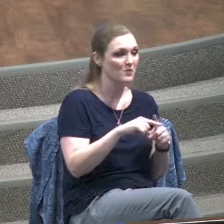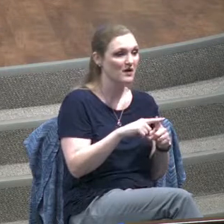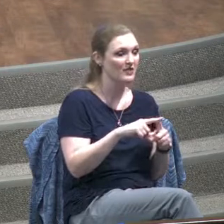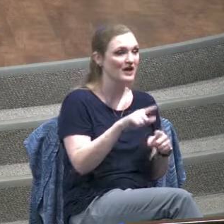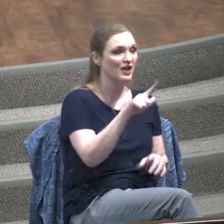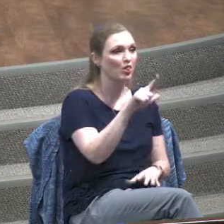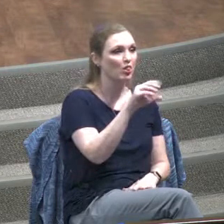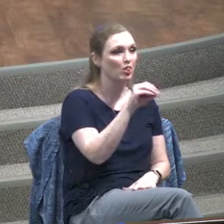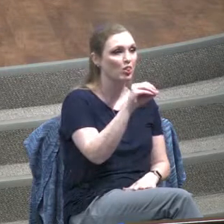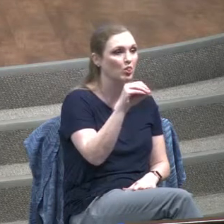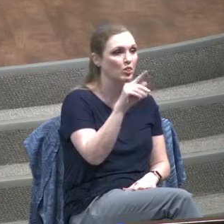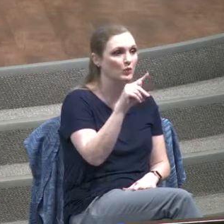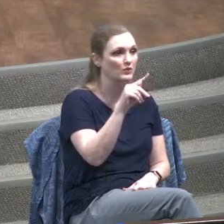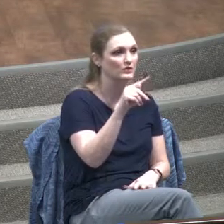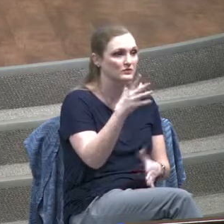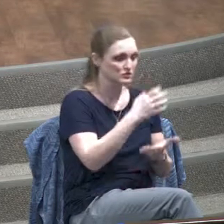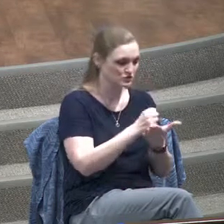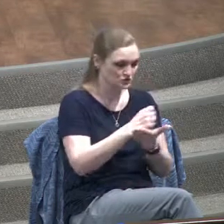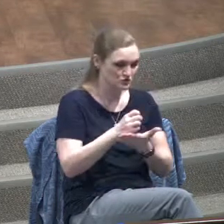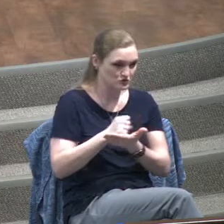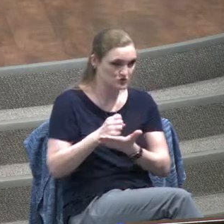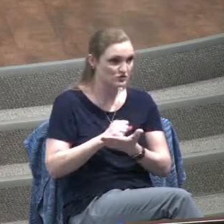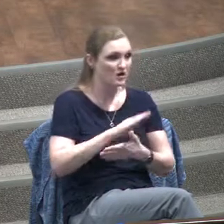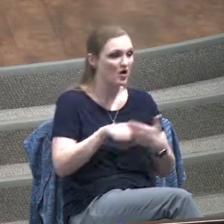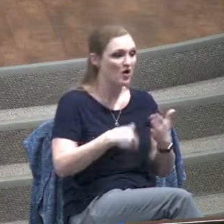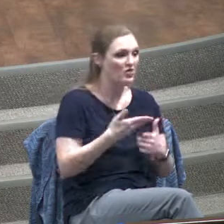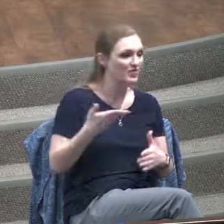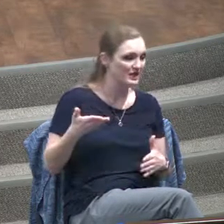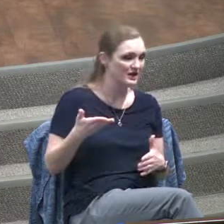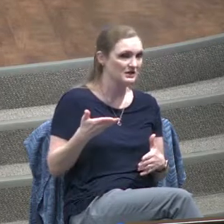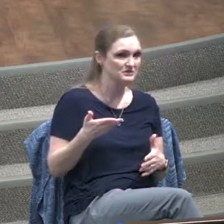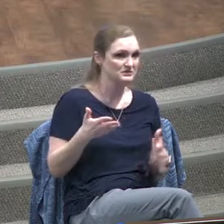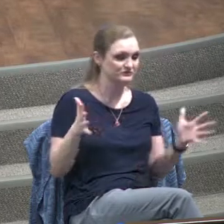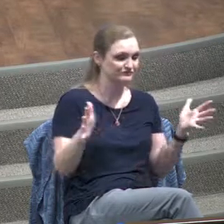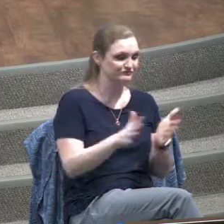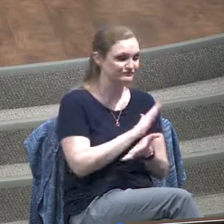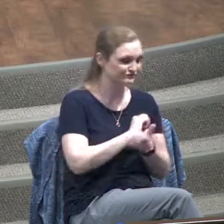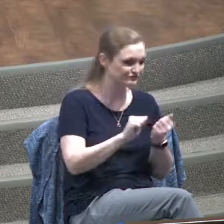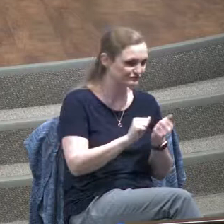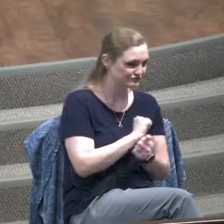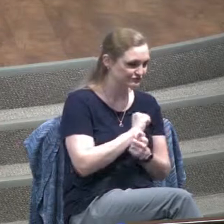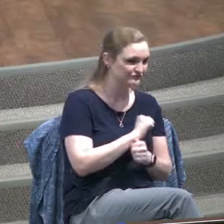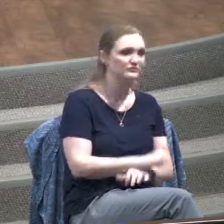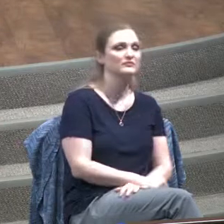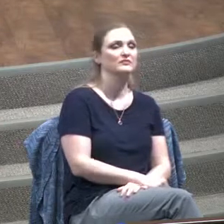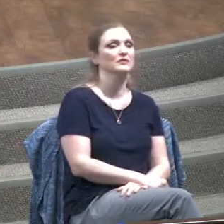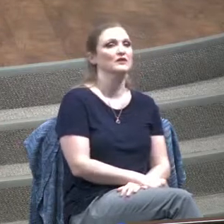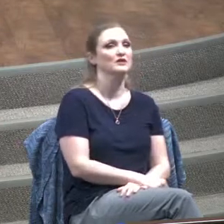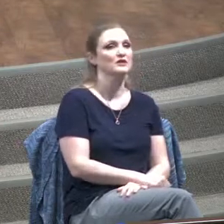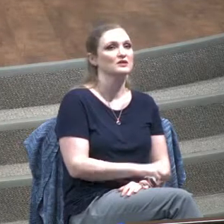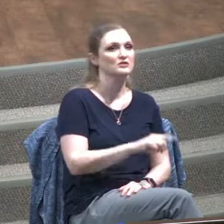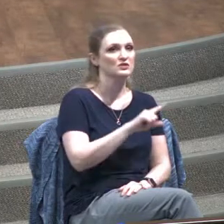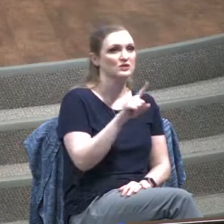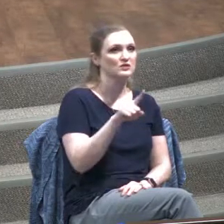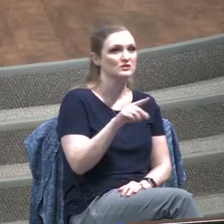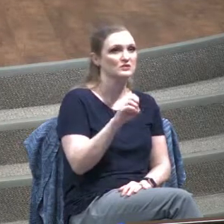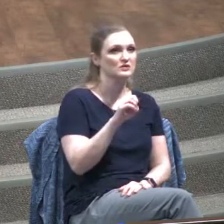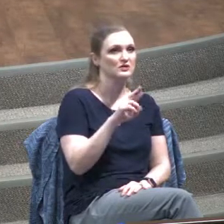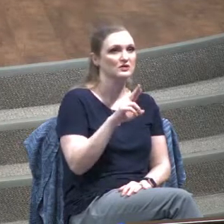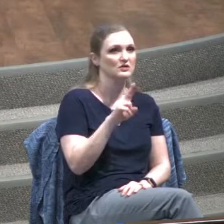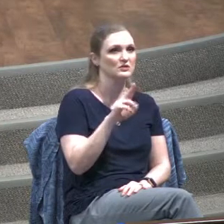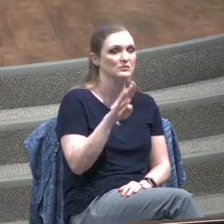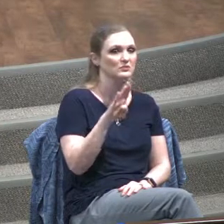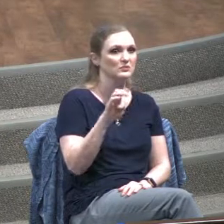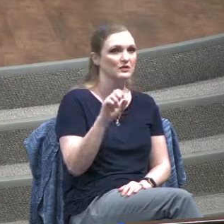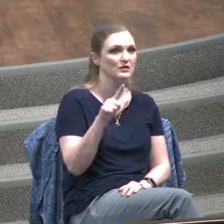gone. 586 BC, it's gone. So Zerubbabel comes back. The first time he comes back in the first half of the book of